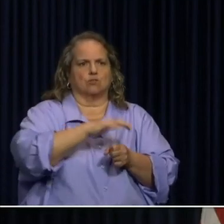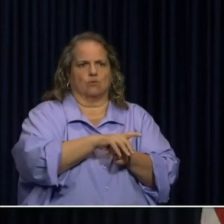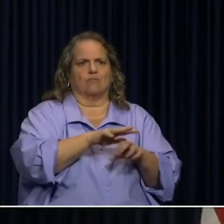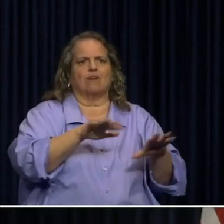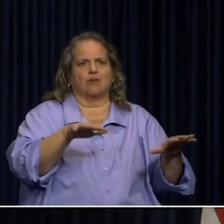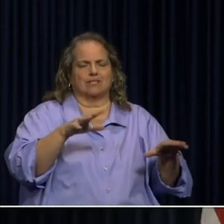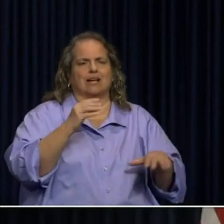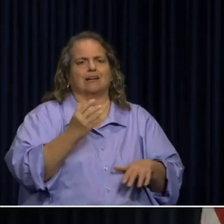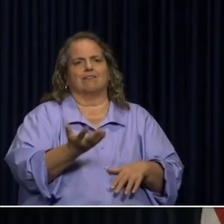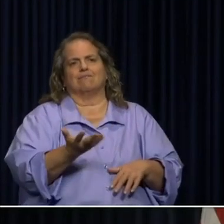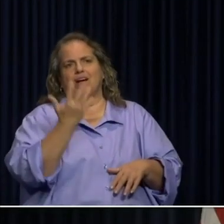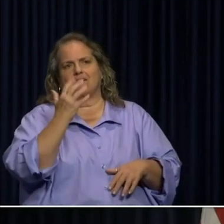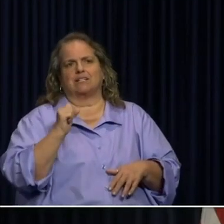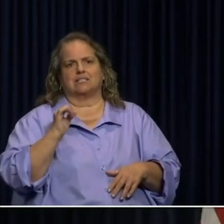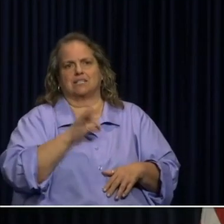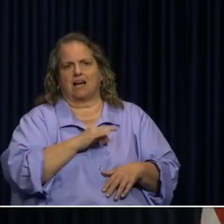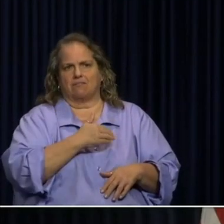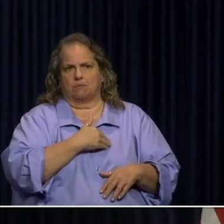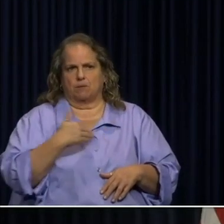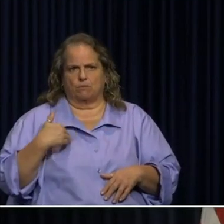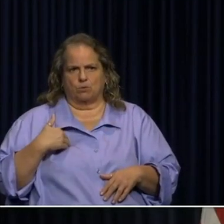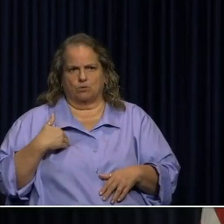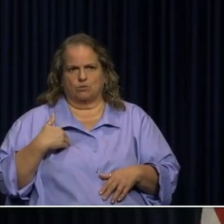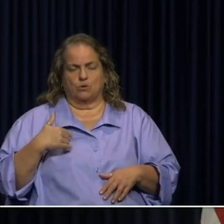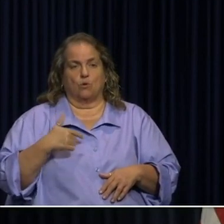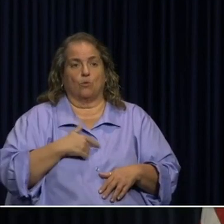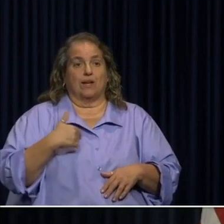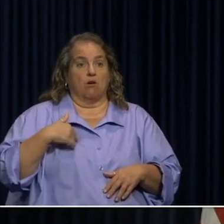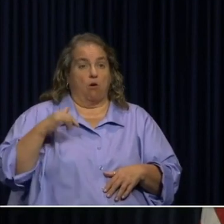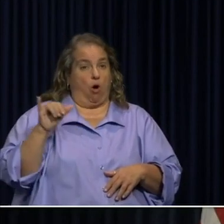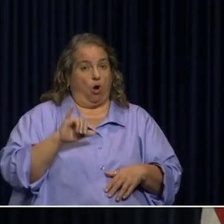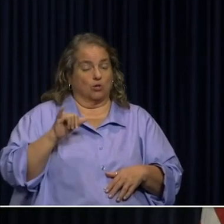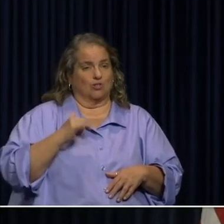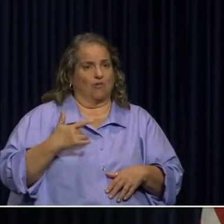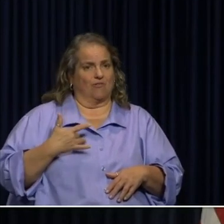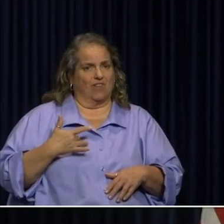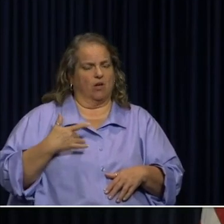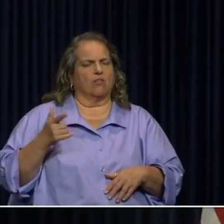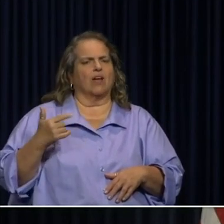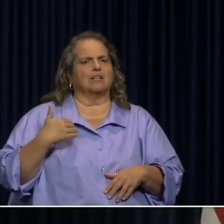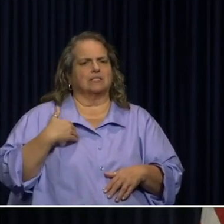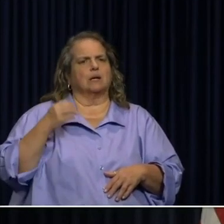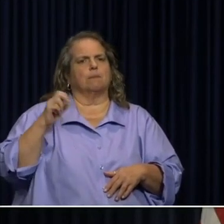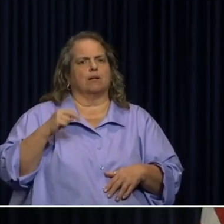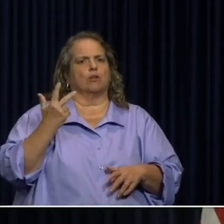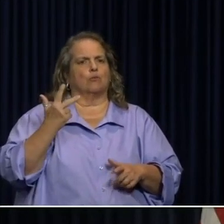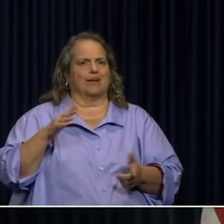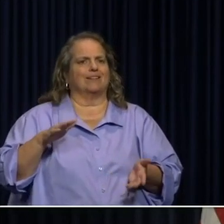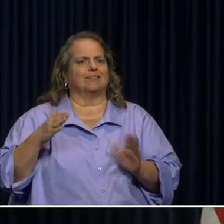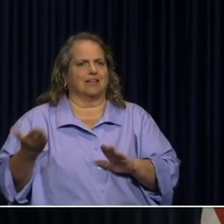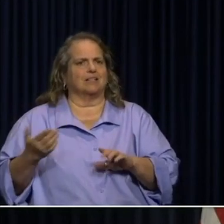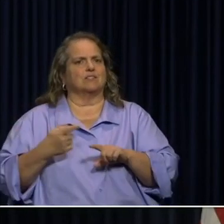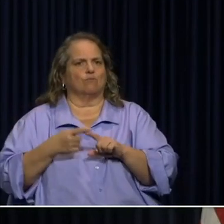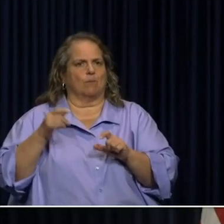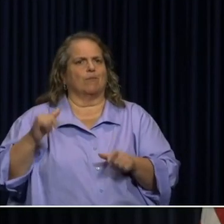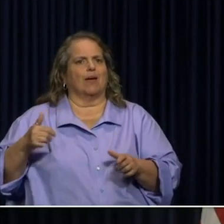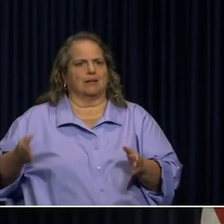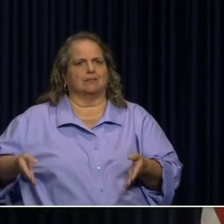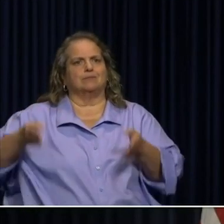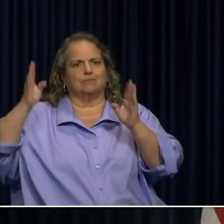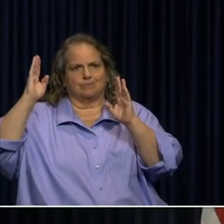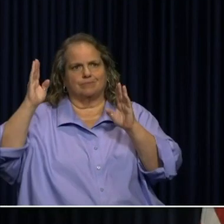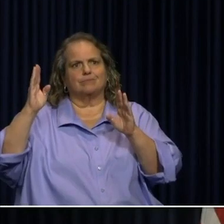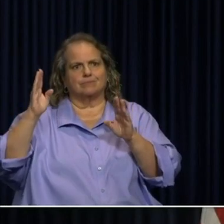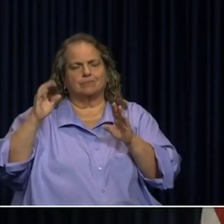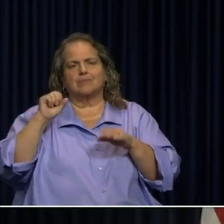5 staff members. We also believe that there have been 3 deaths in the facility.